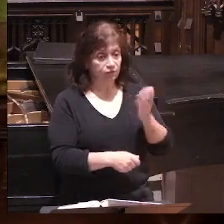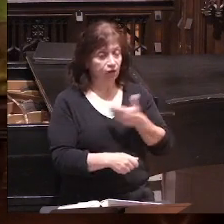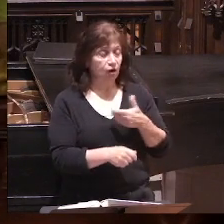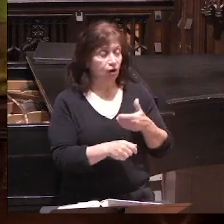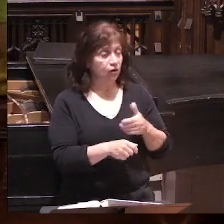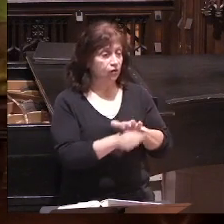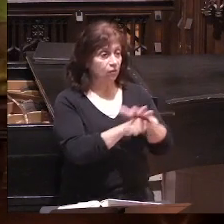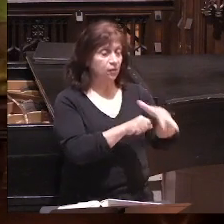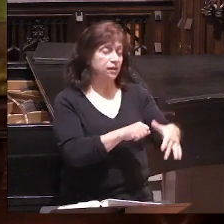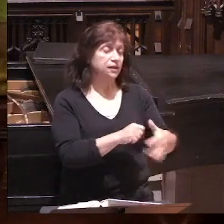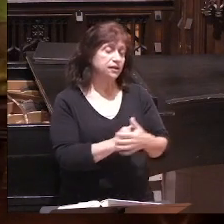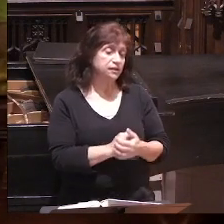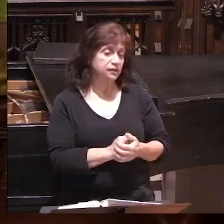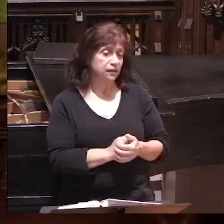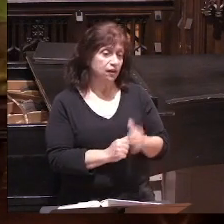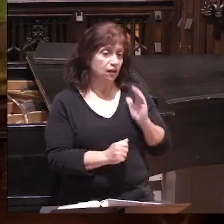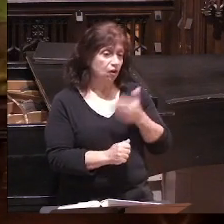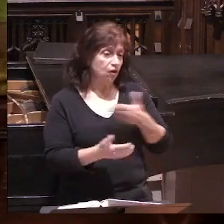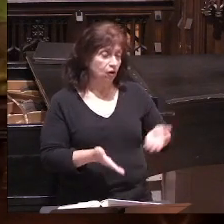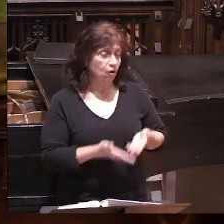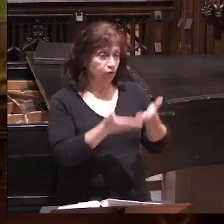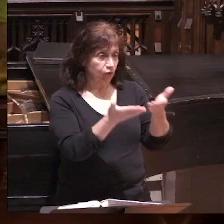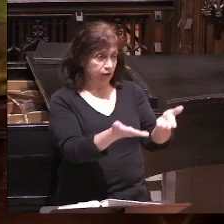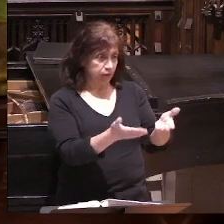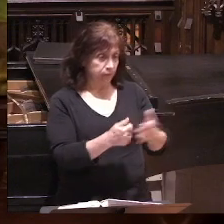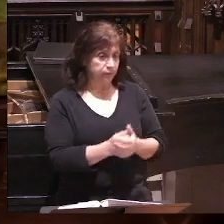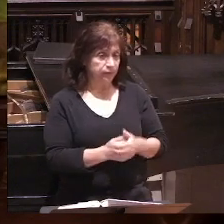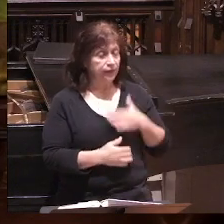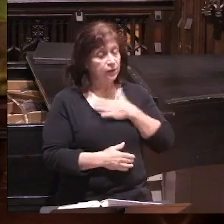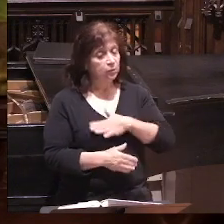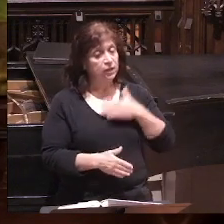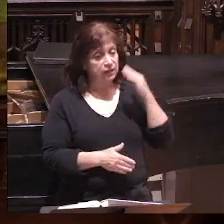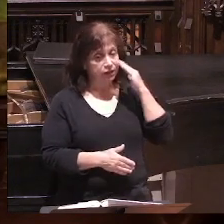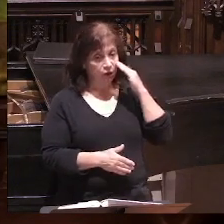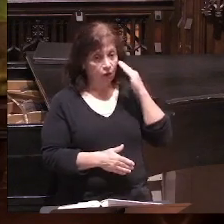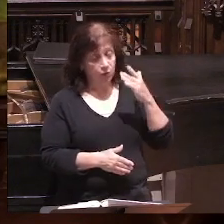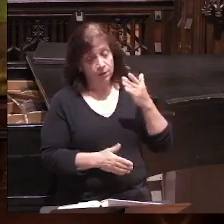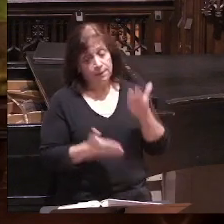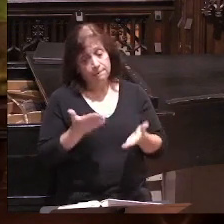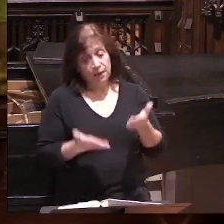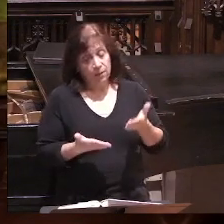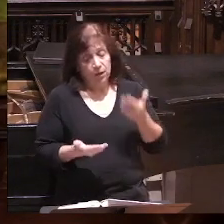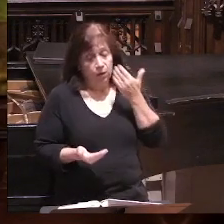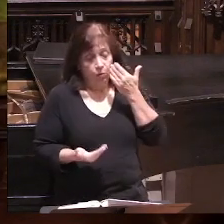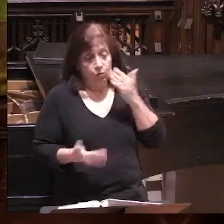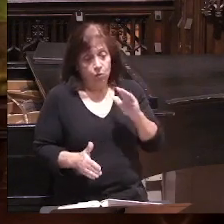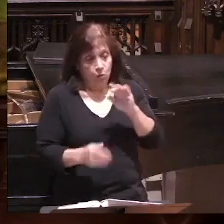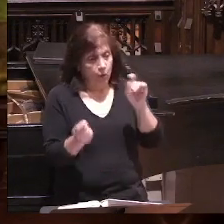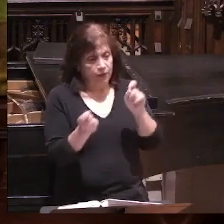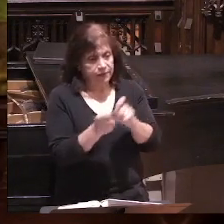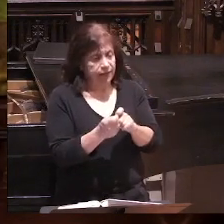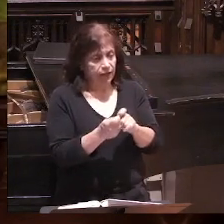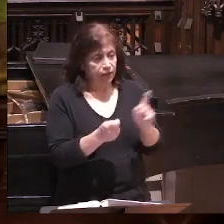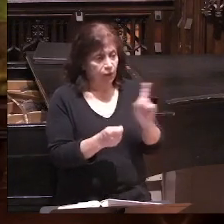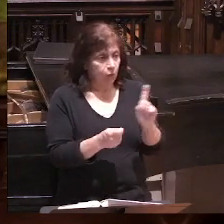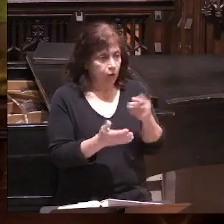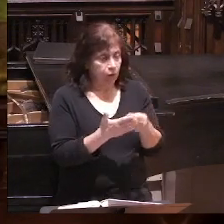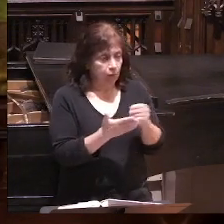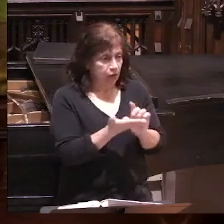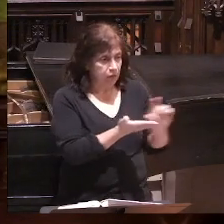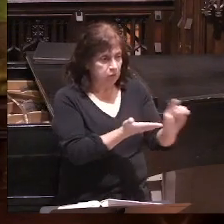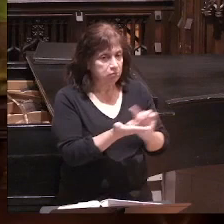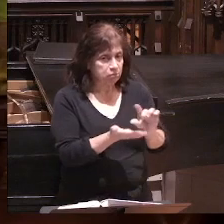abundance today, as we give our offering, please know that we may not know exactly where it all